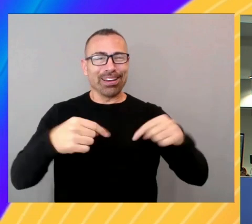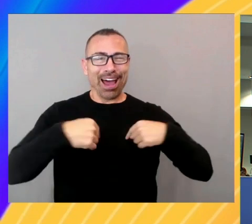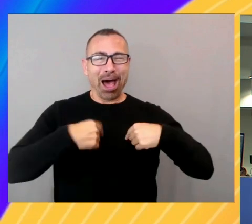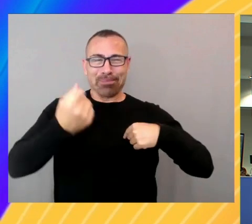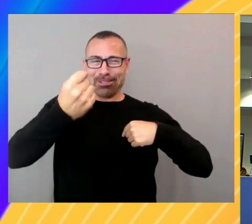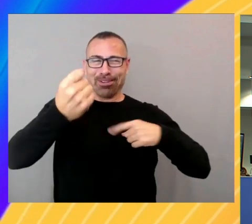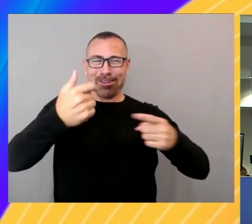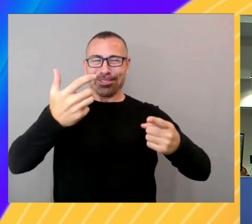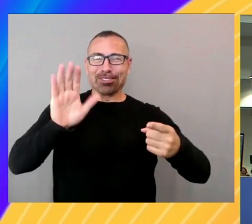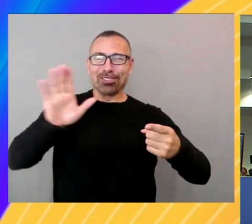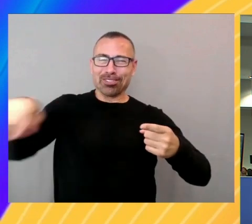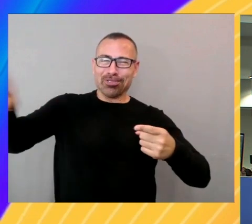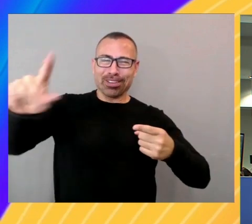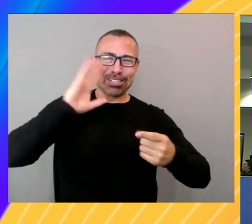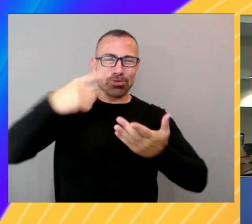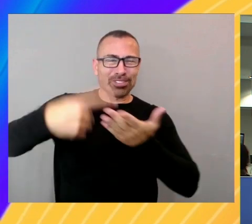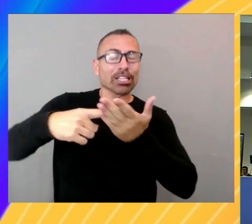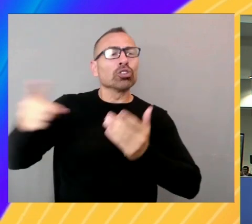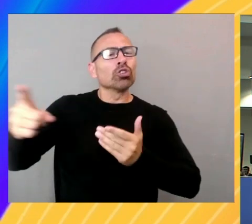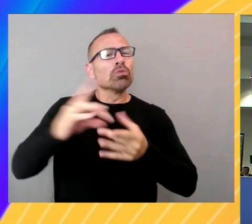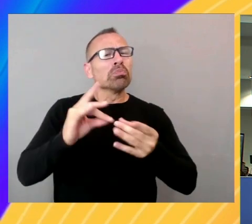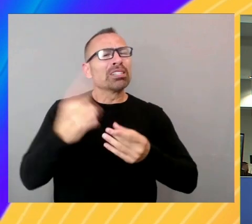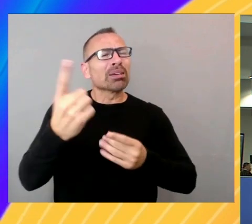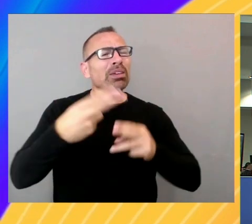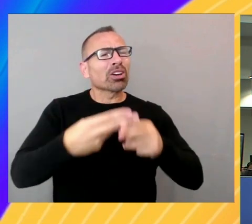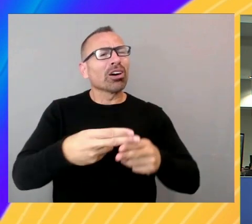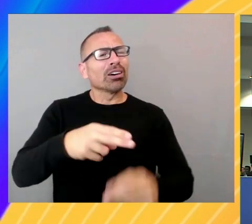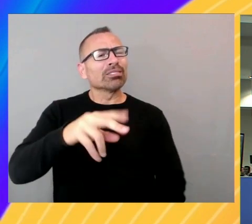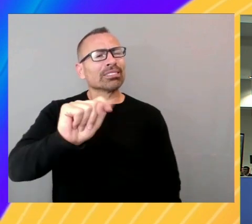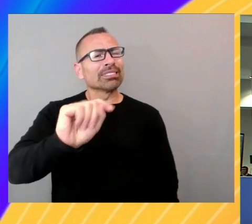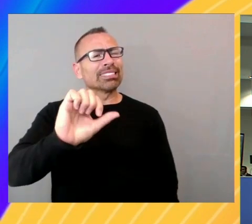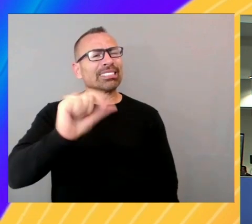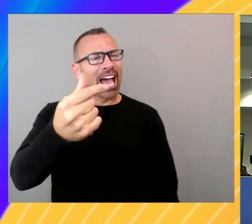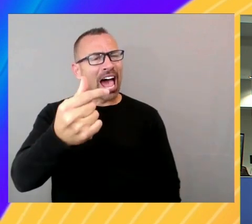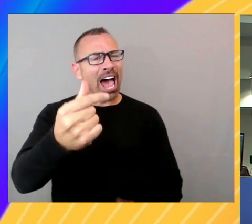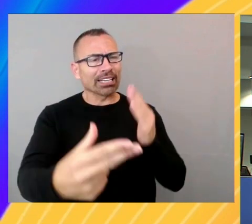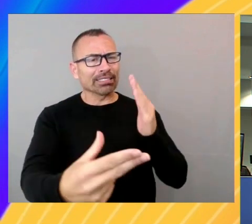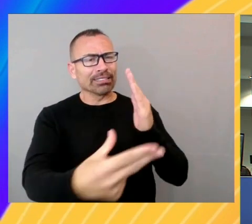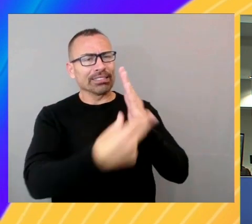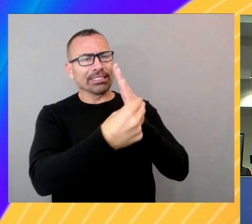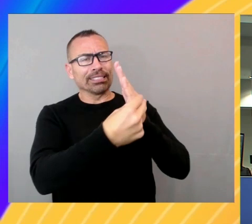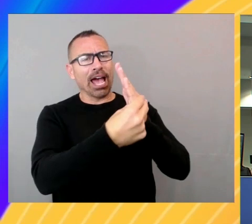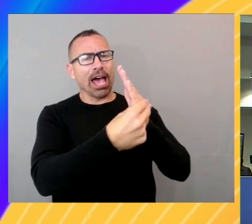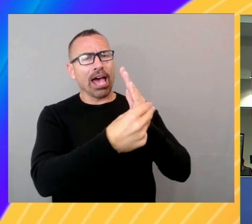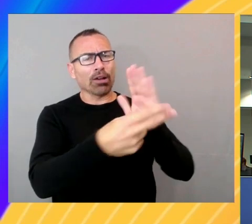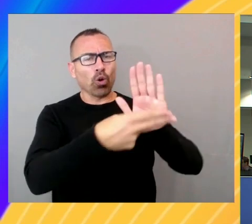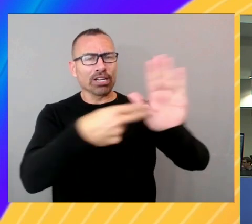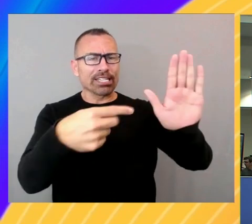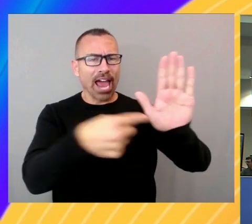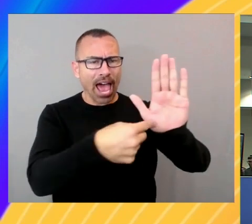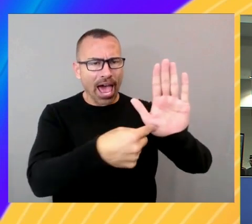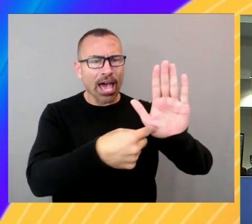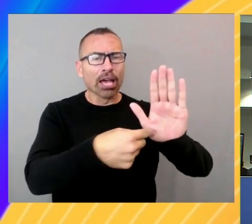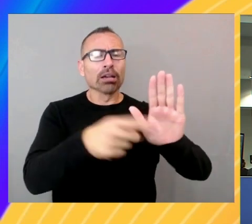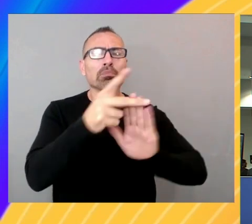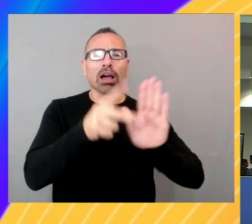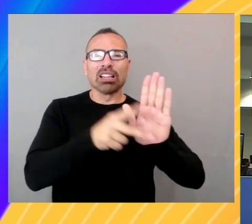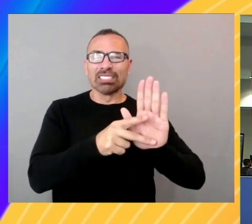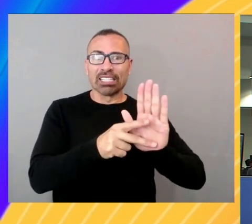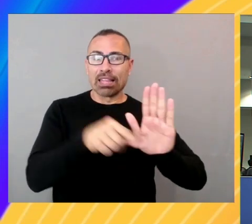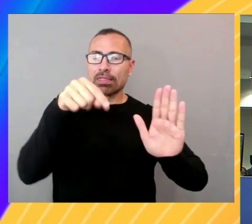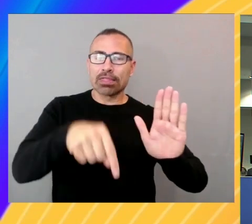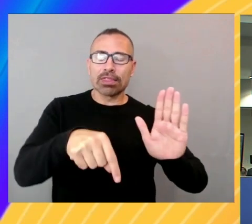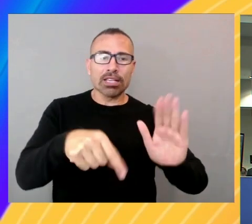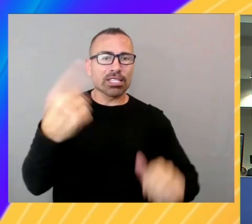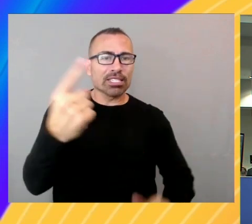tag policies. I think tagging is one of the more underutilized and overlooked things that you can do